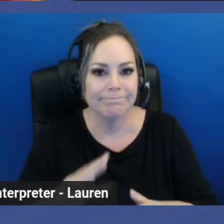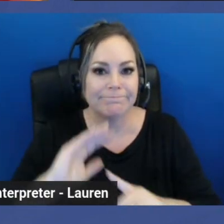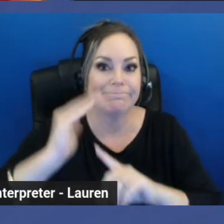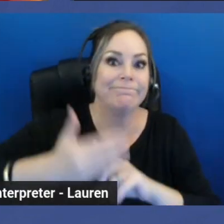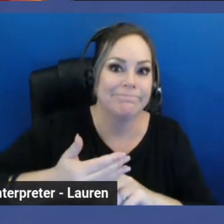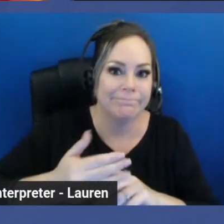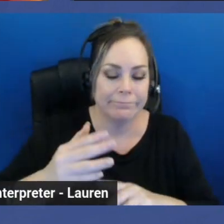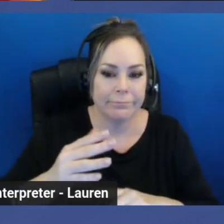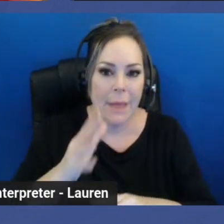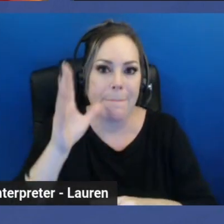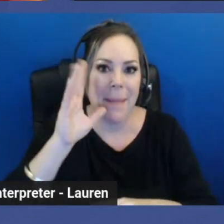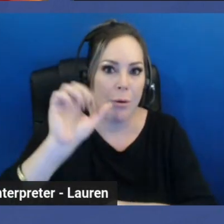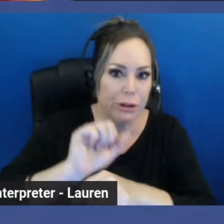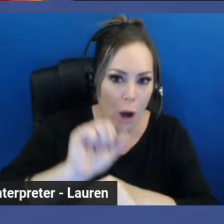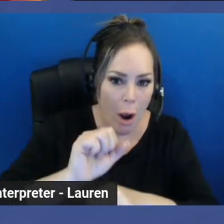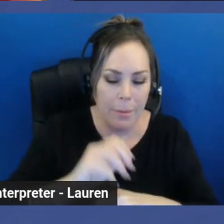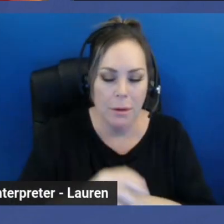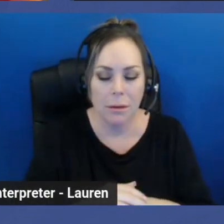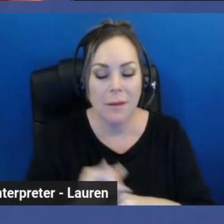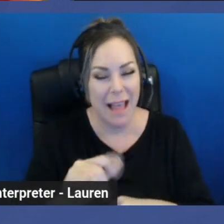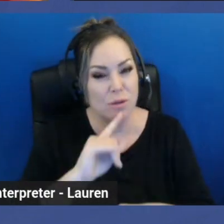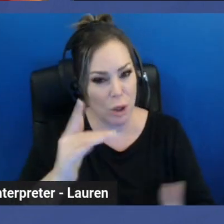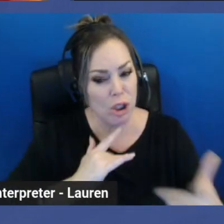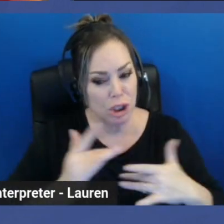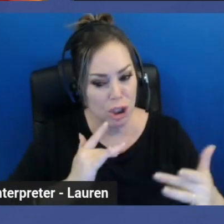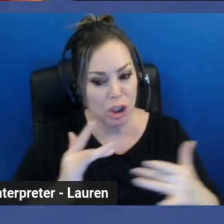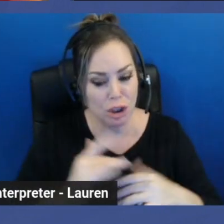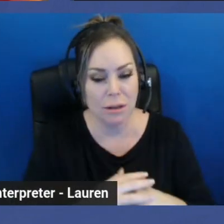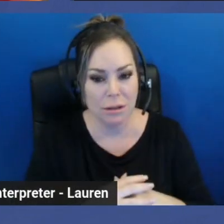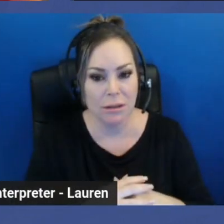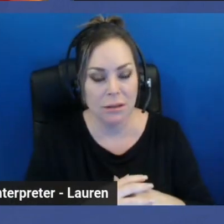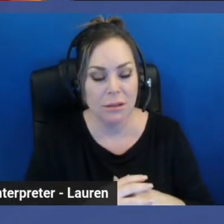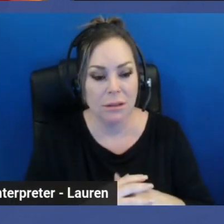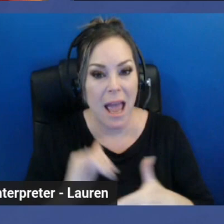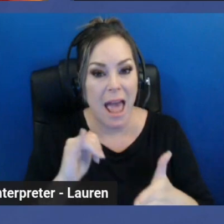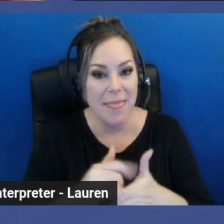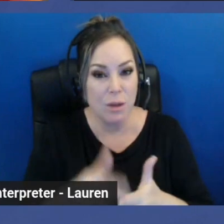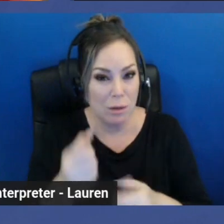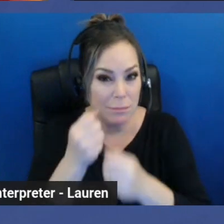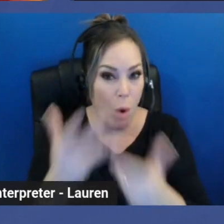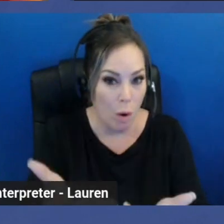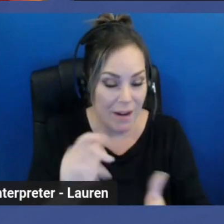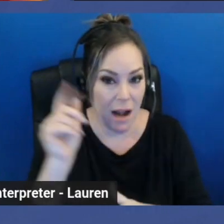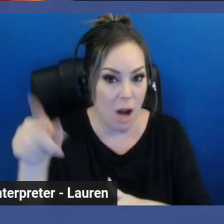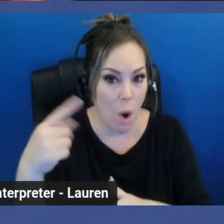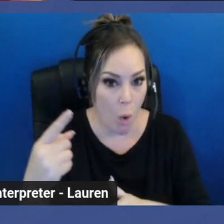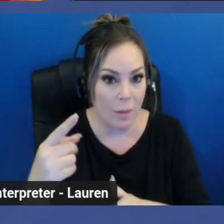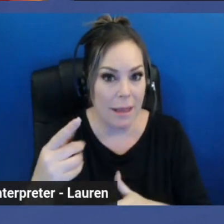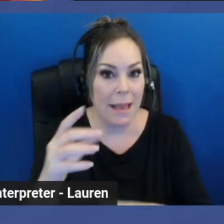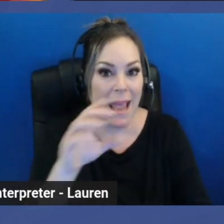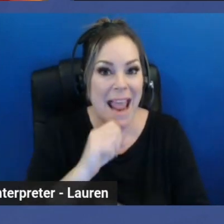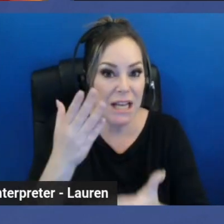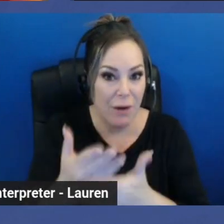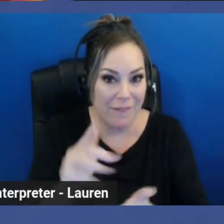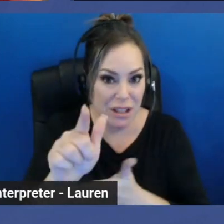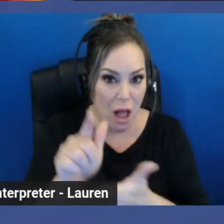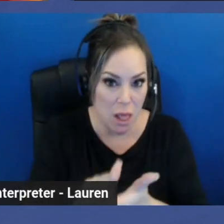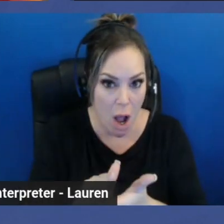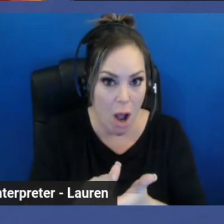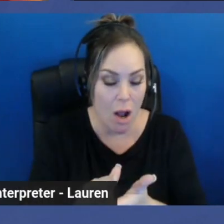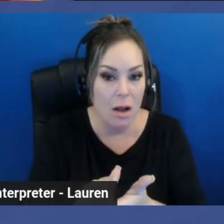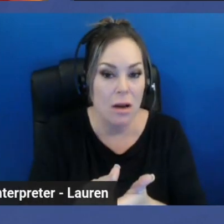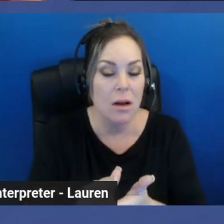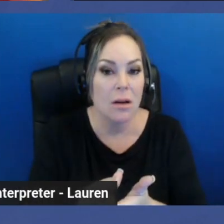parents, that is a real concern, and that's what's motivating not only these age verification laws for adult